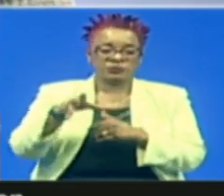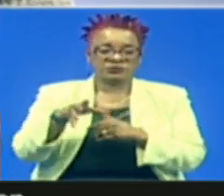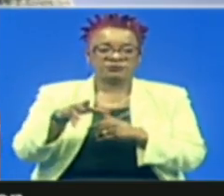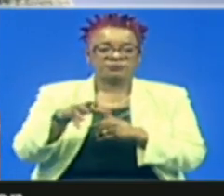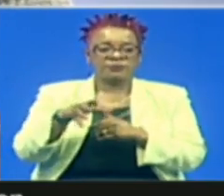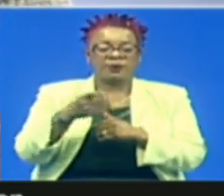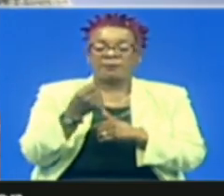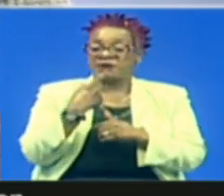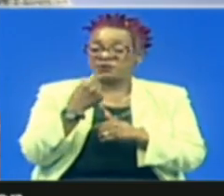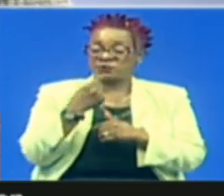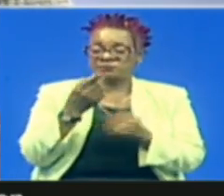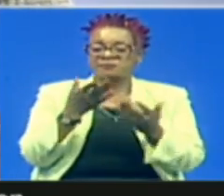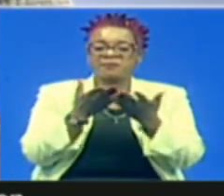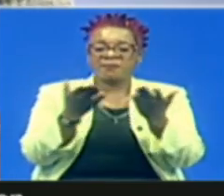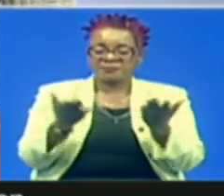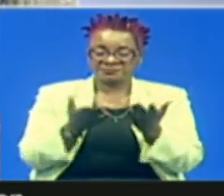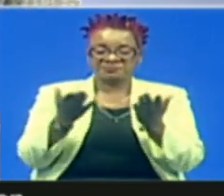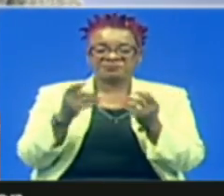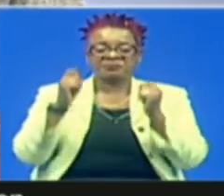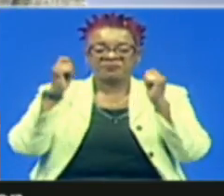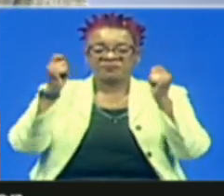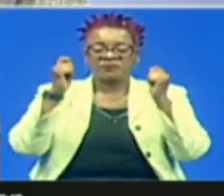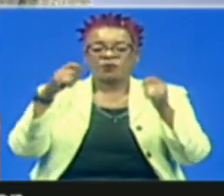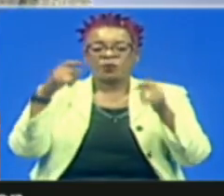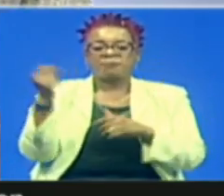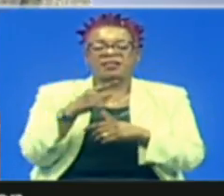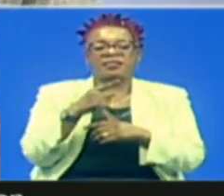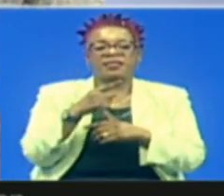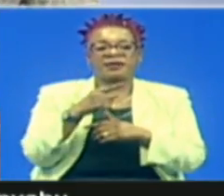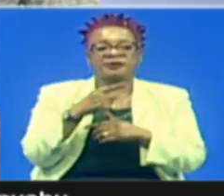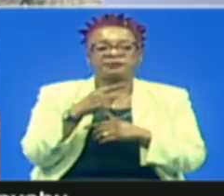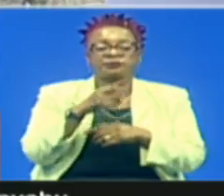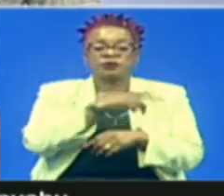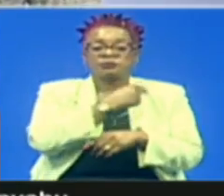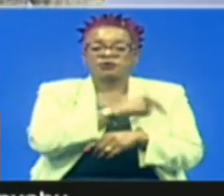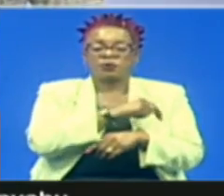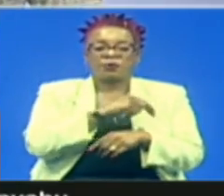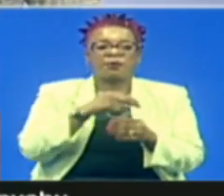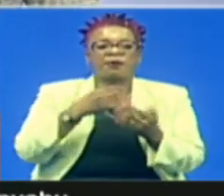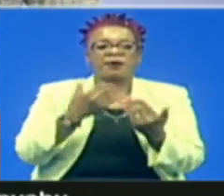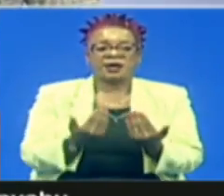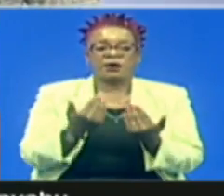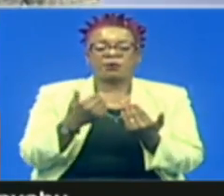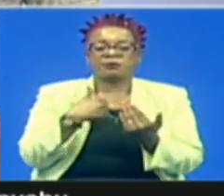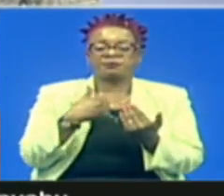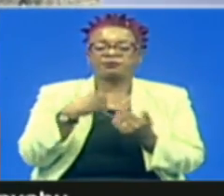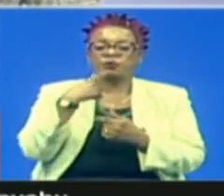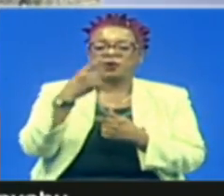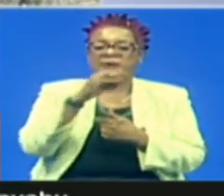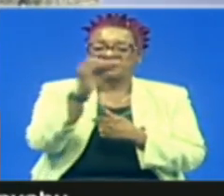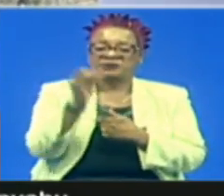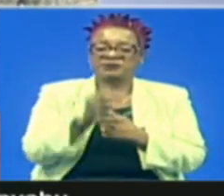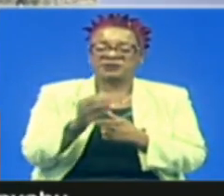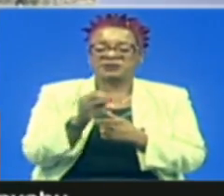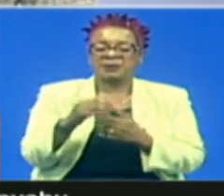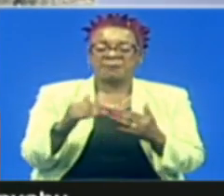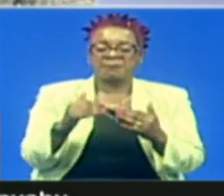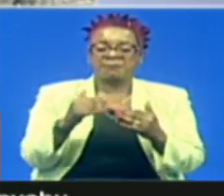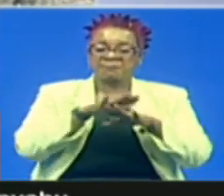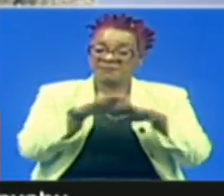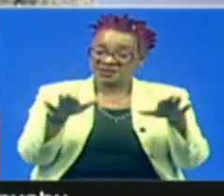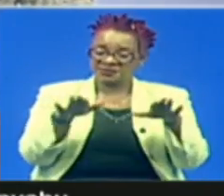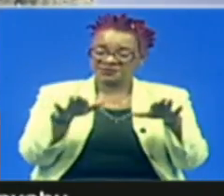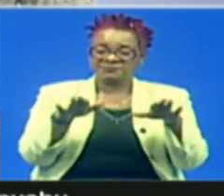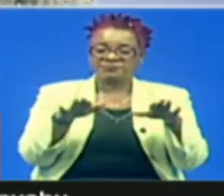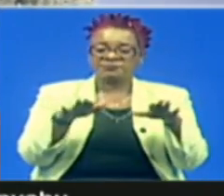medical services have been paralyzed for the last 1 month. The hospital has registered 100% bed occupancy, with more than half coming